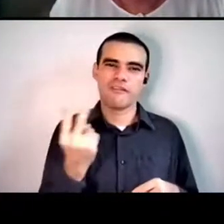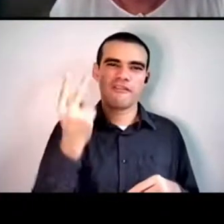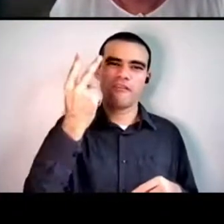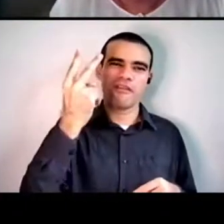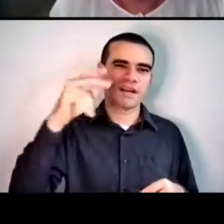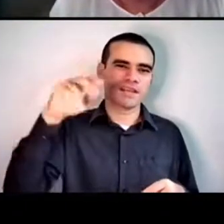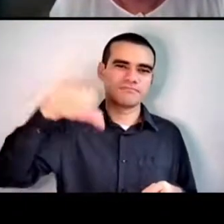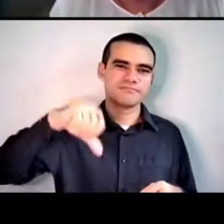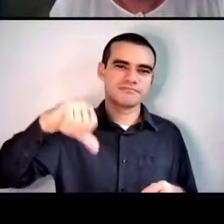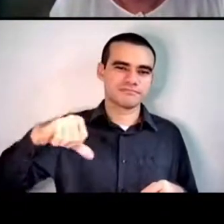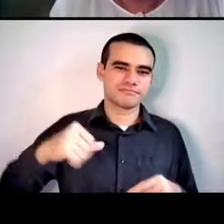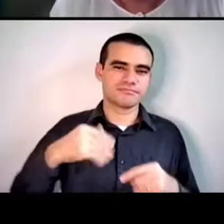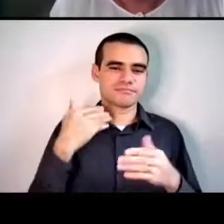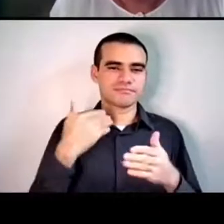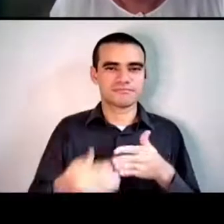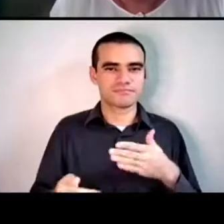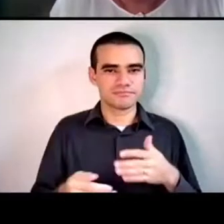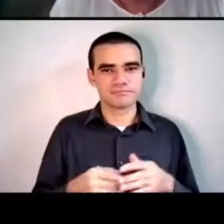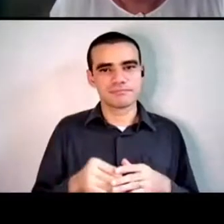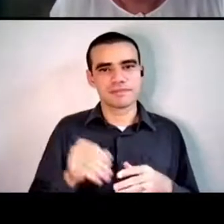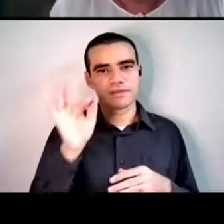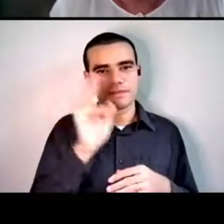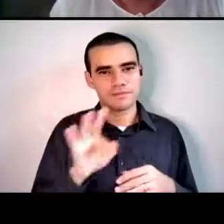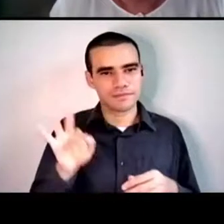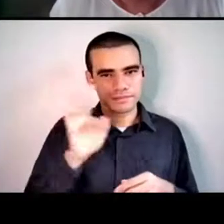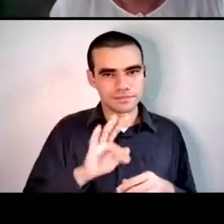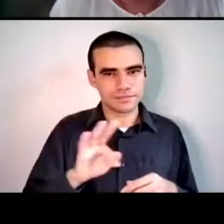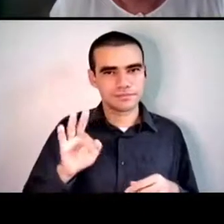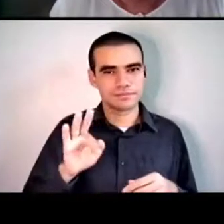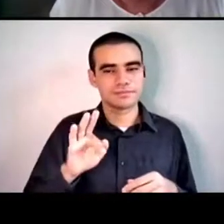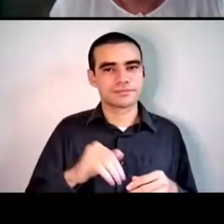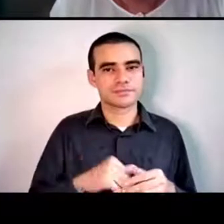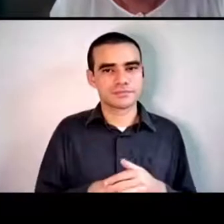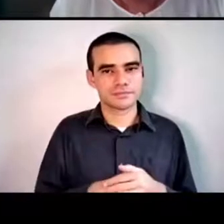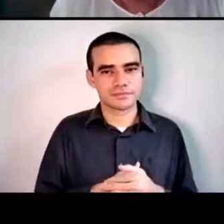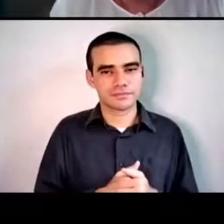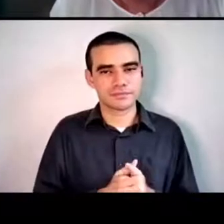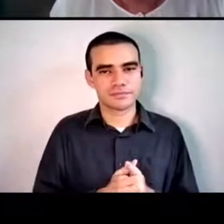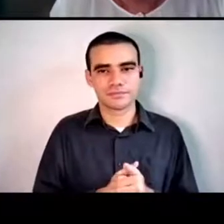a devaluation of the public university